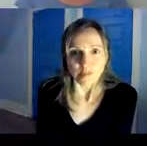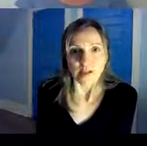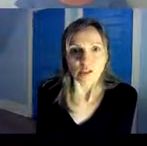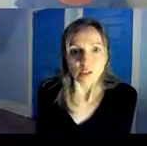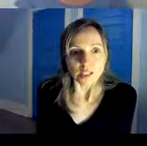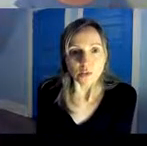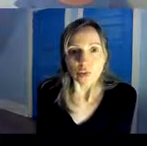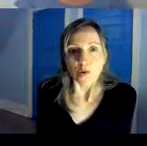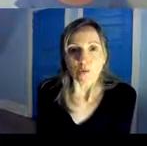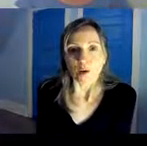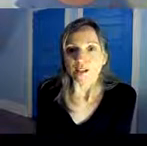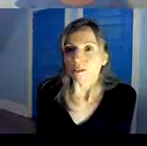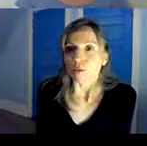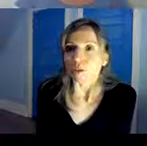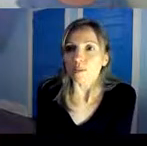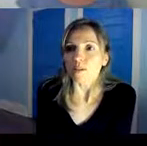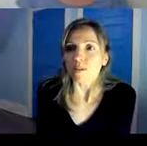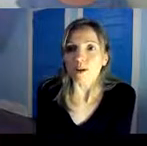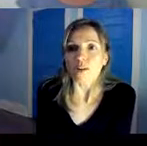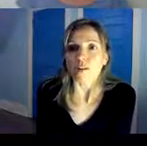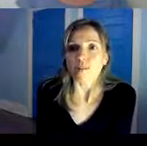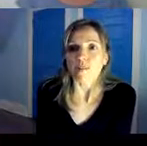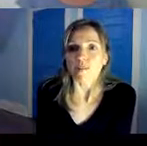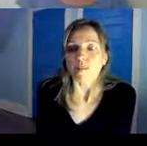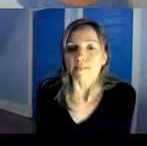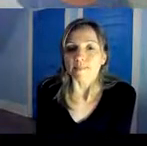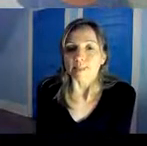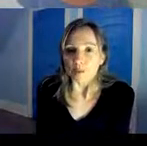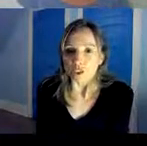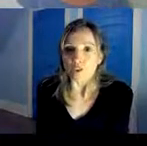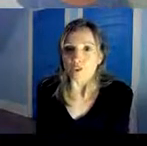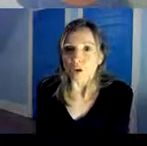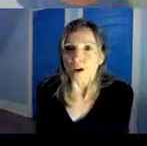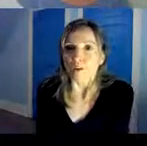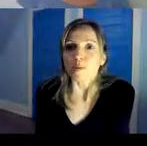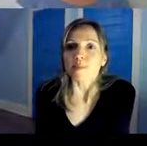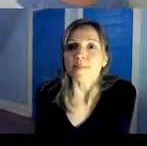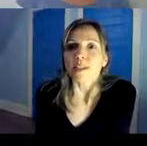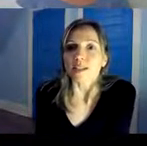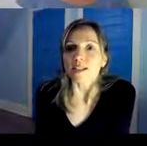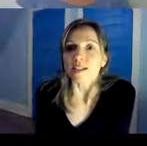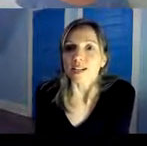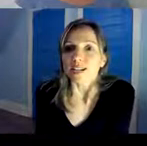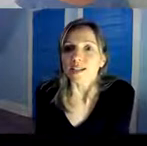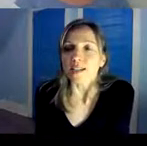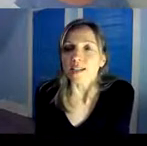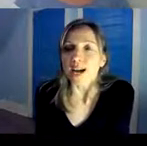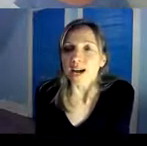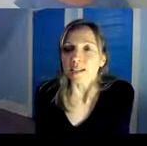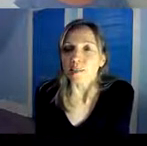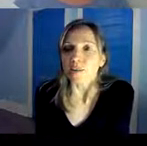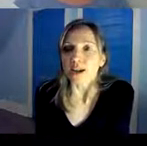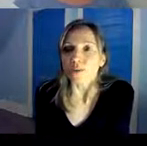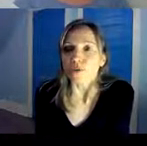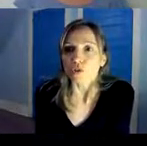them. And you can see those small white or creamy white flowers. The picture at the top is taken in an